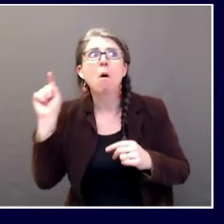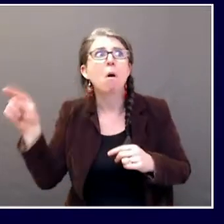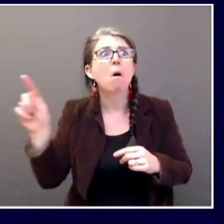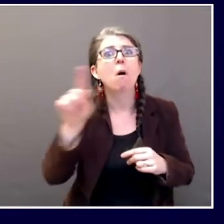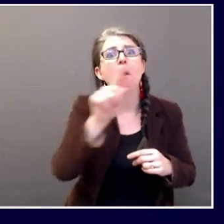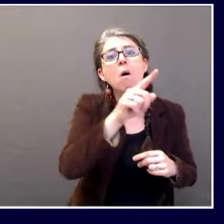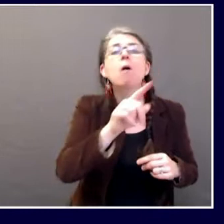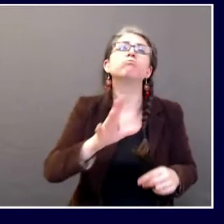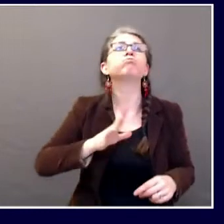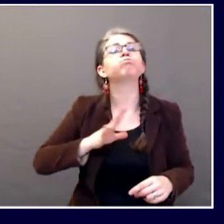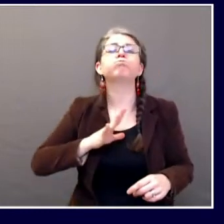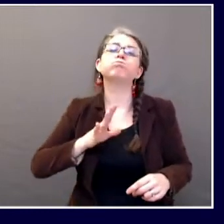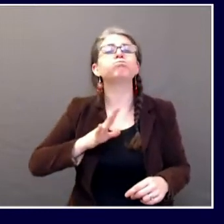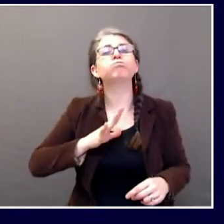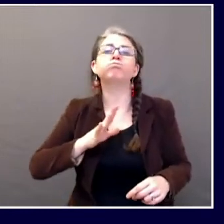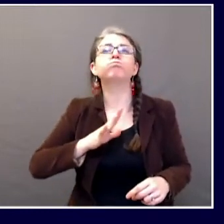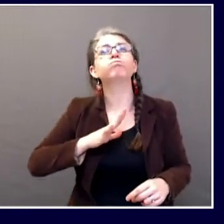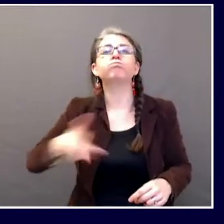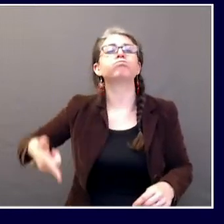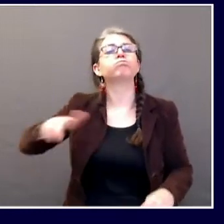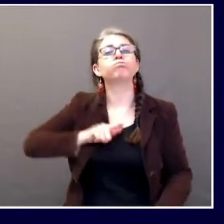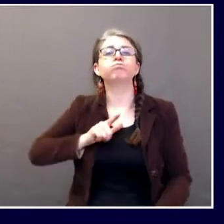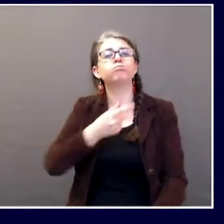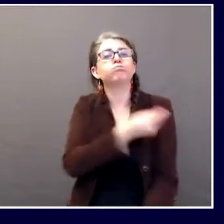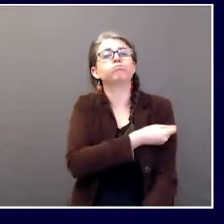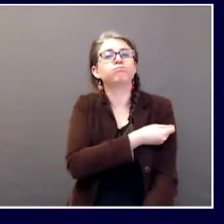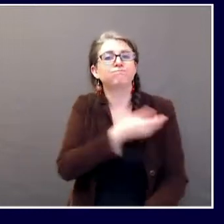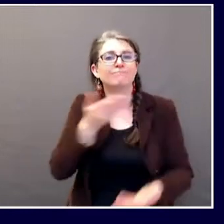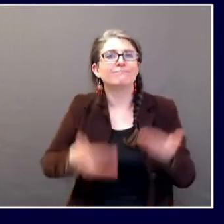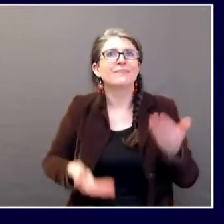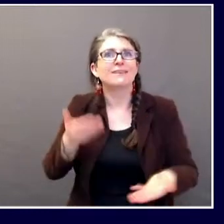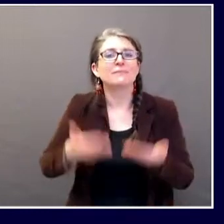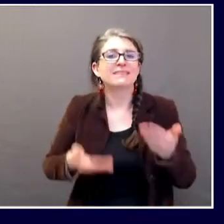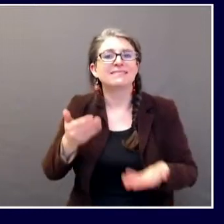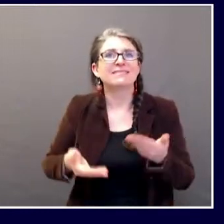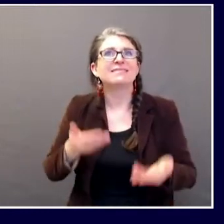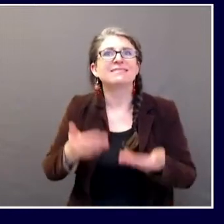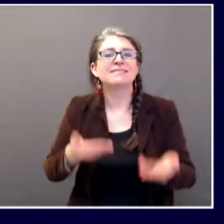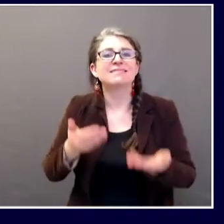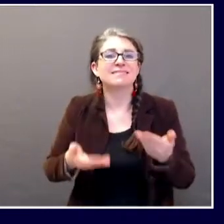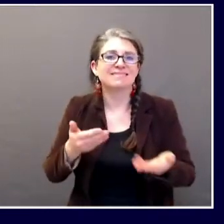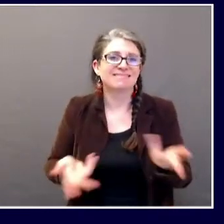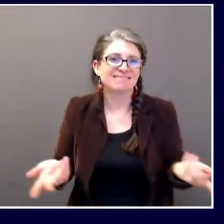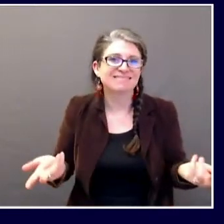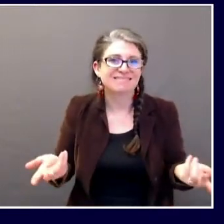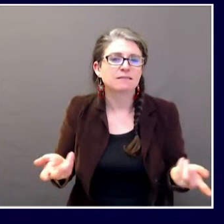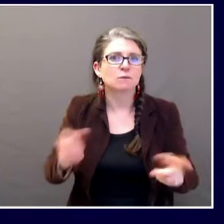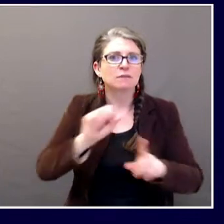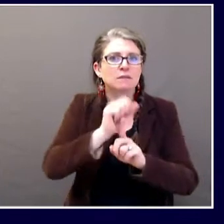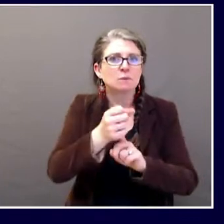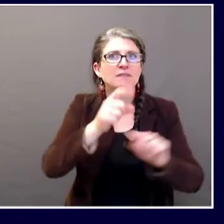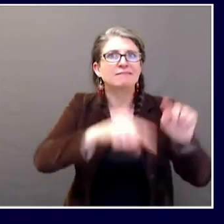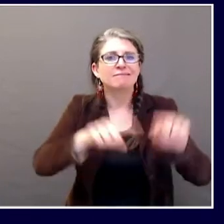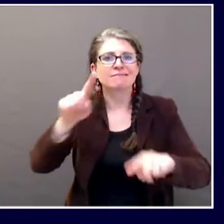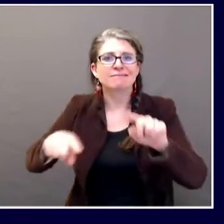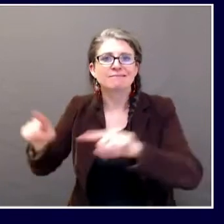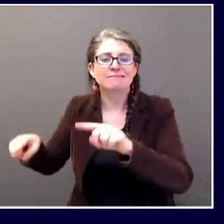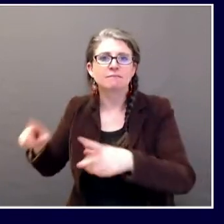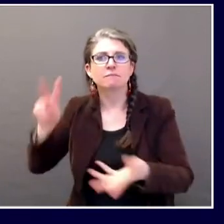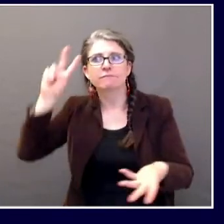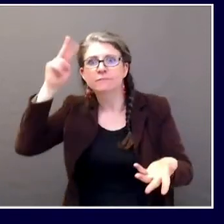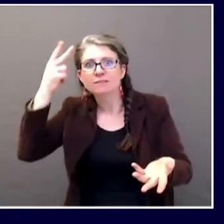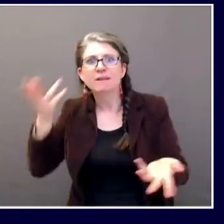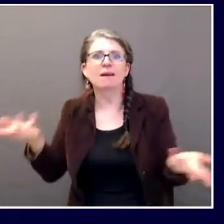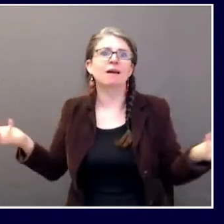was offered the second time, a lot more folks stepped up and said, "Yep, I want that." So we're starting to see in the